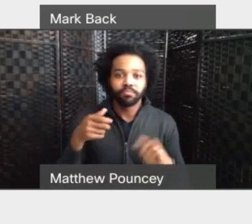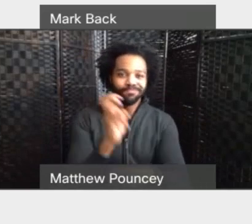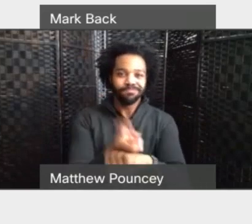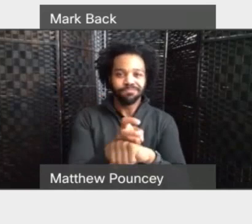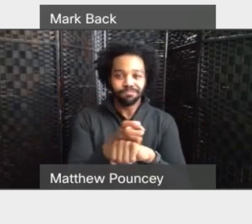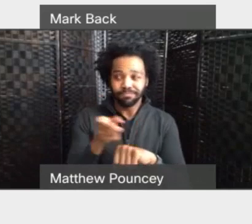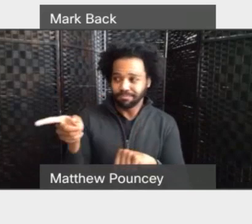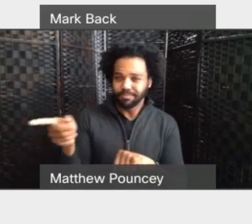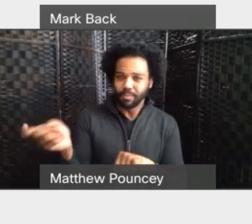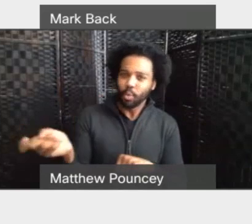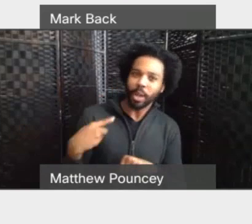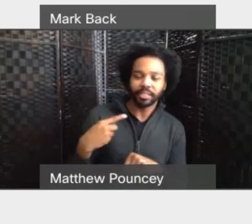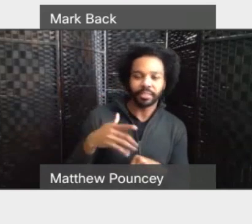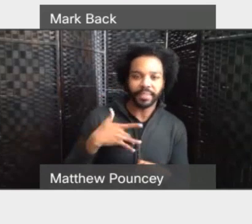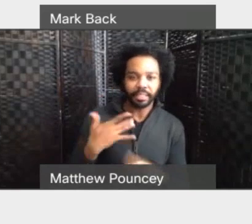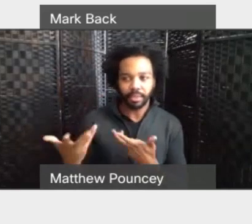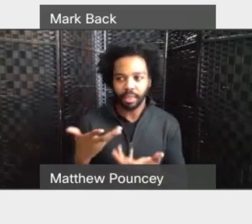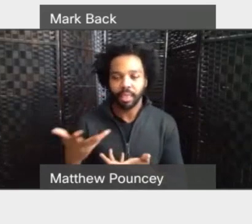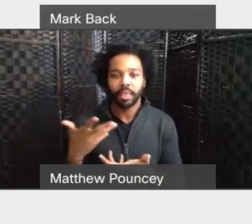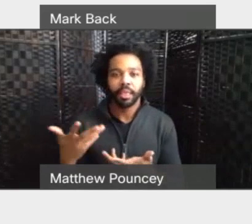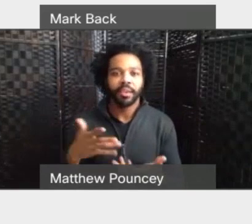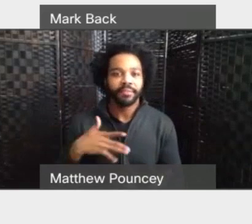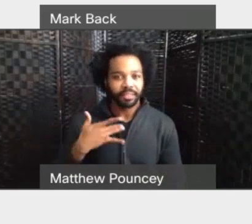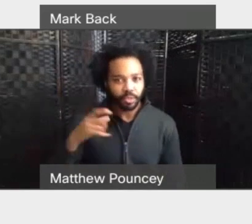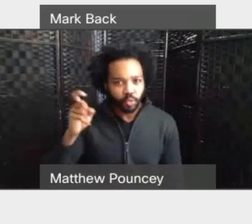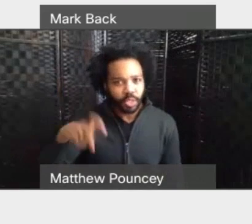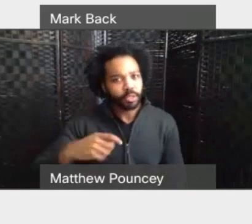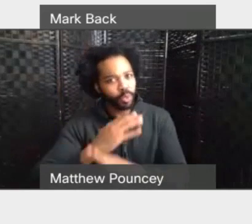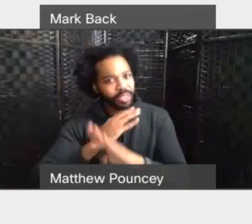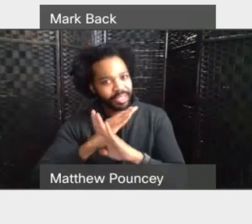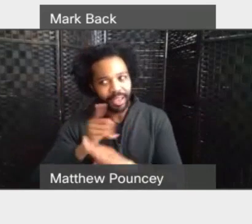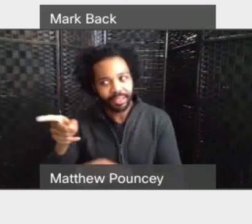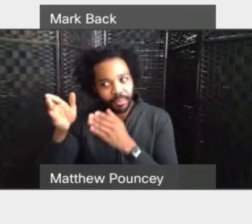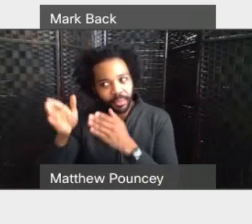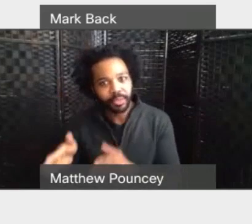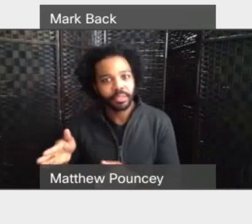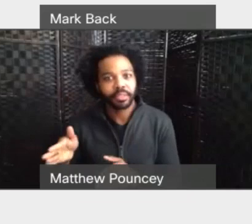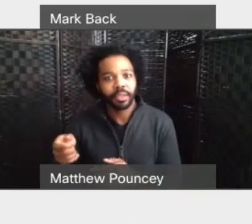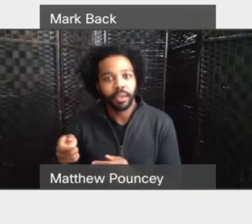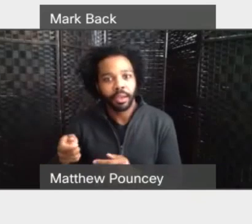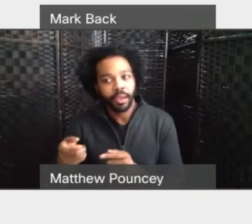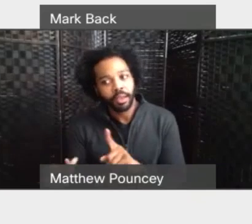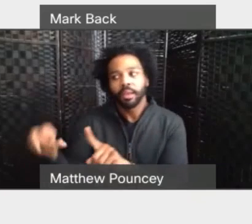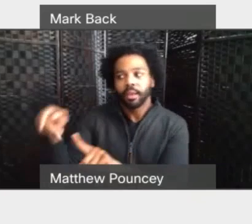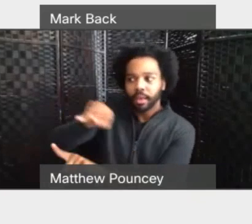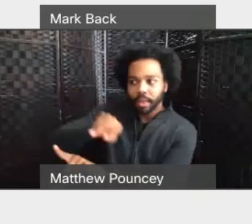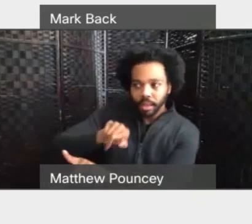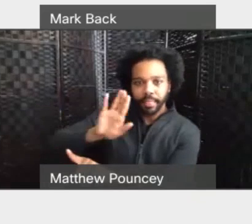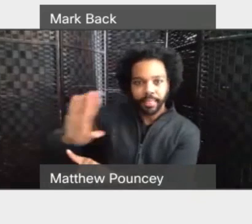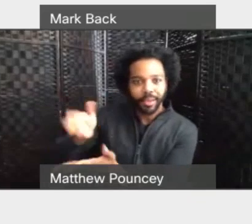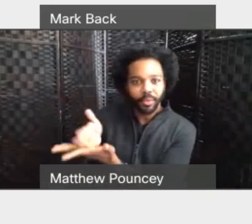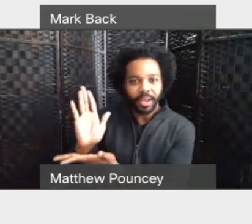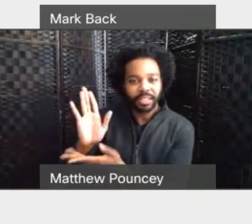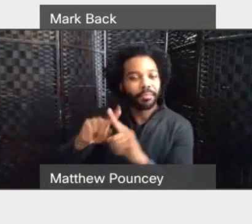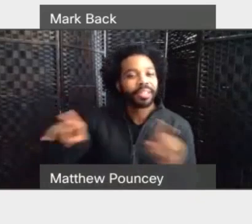question feels in terms of feeling the need to protect someone versus a person having their rights, but it's the same kind of struggle